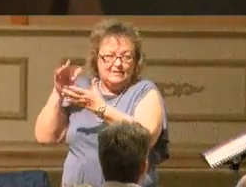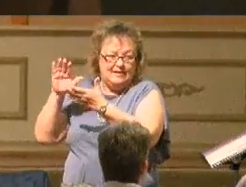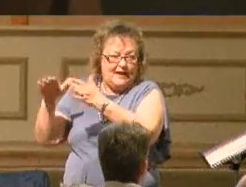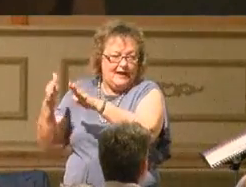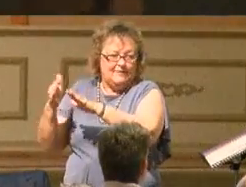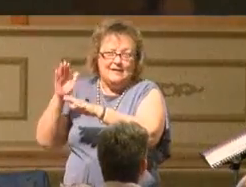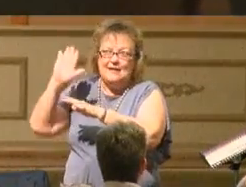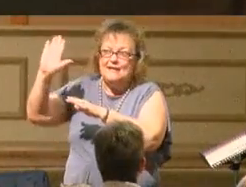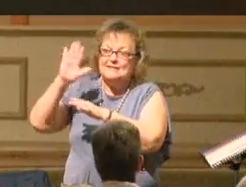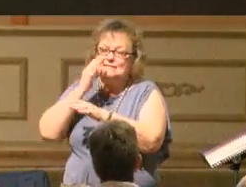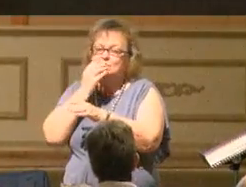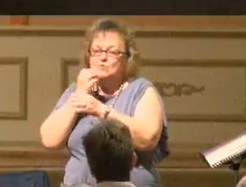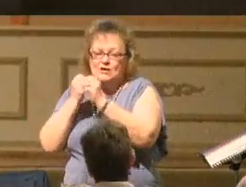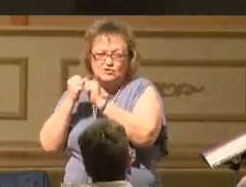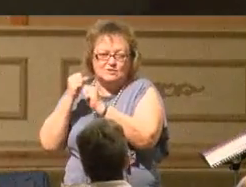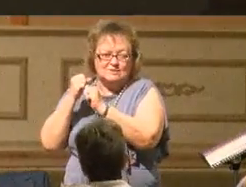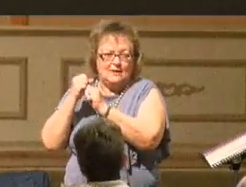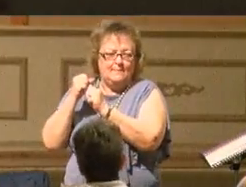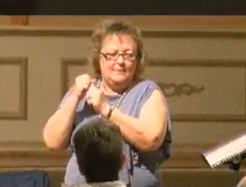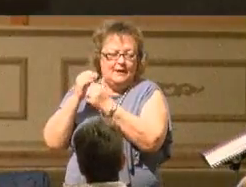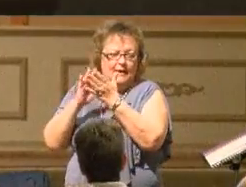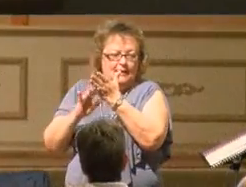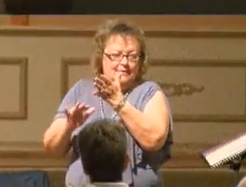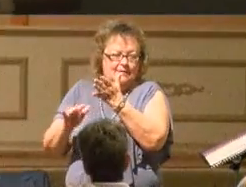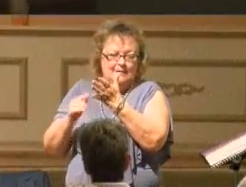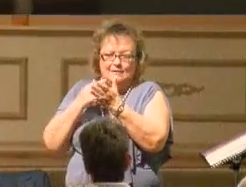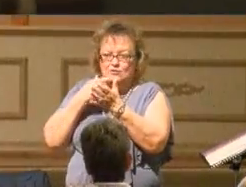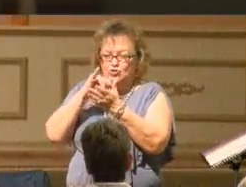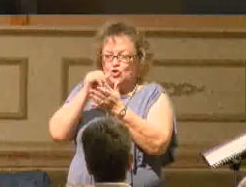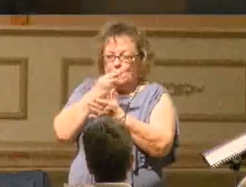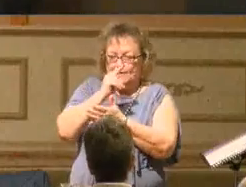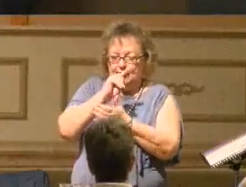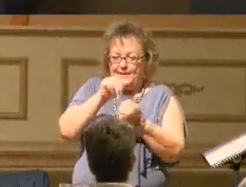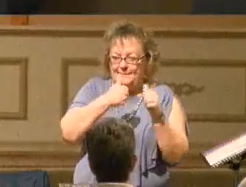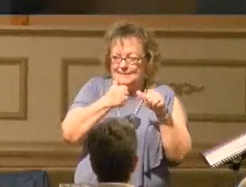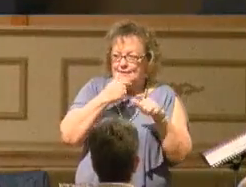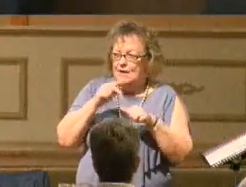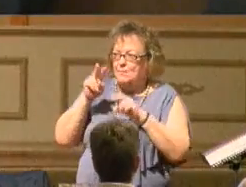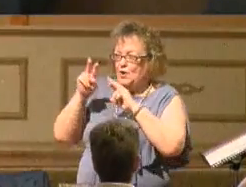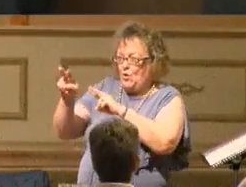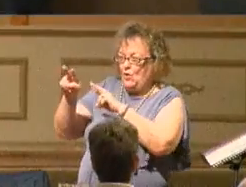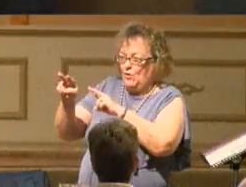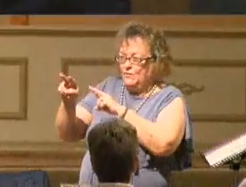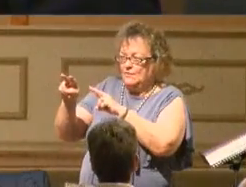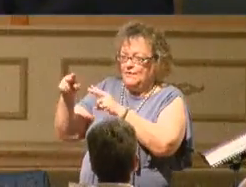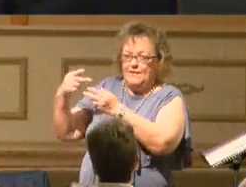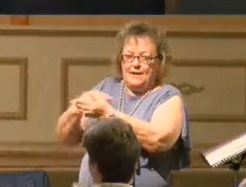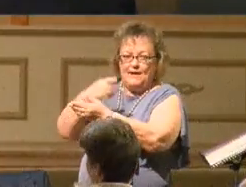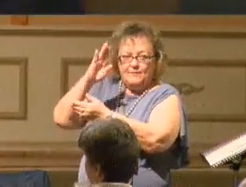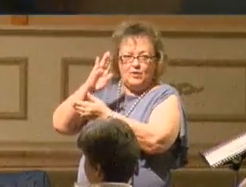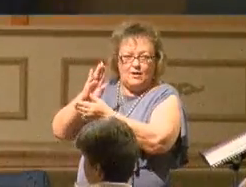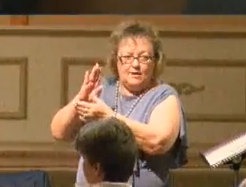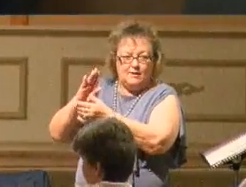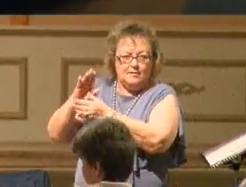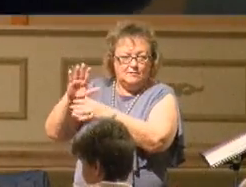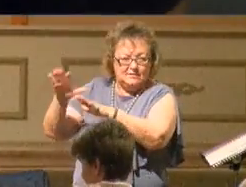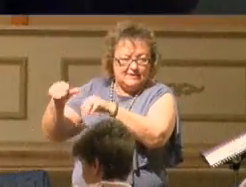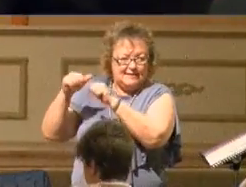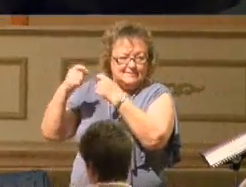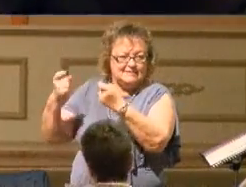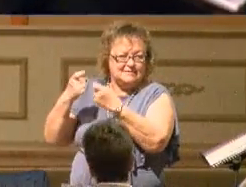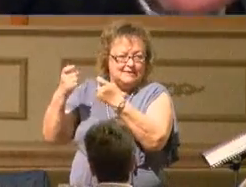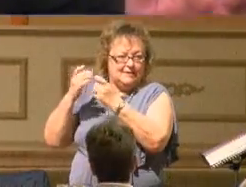that John the Baptist said, "Behold, the Lamb of God, which taketh away the sin of the world." There on the same mount, centuries